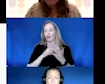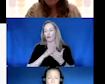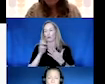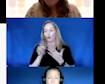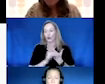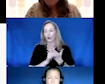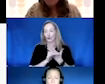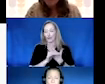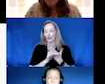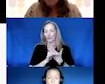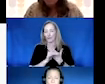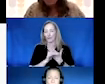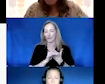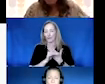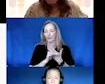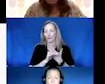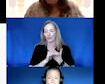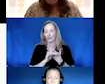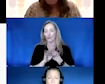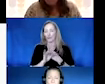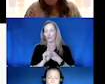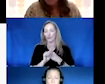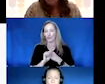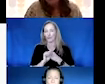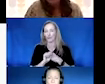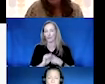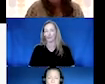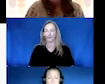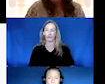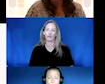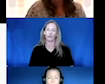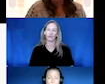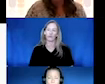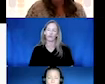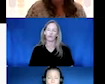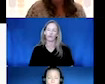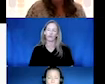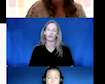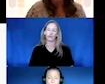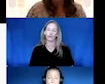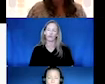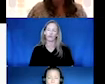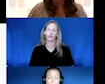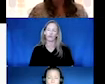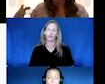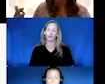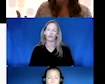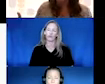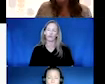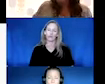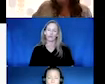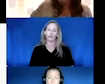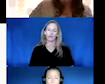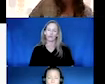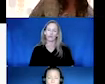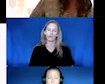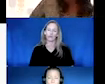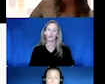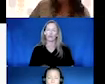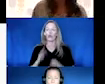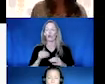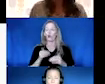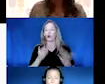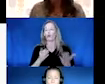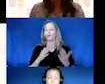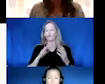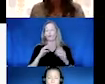all right, we found that offering telehealth prenatal